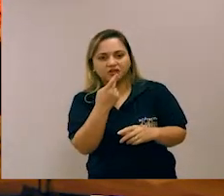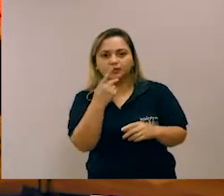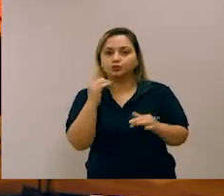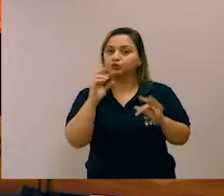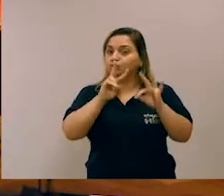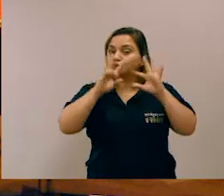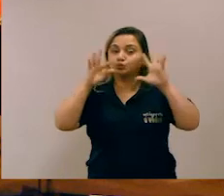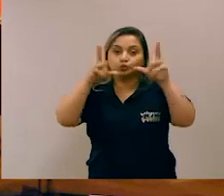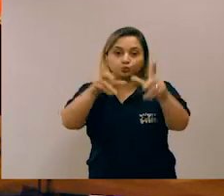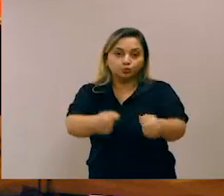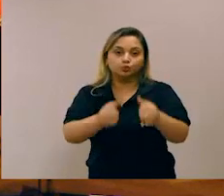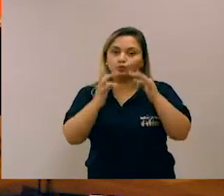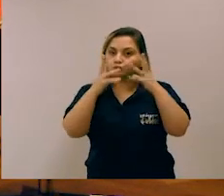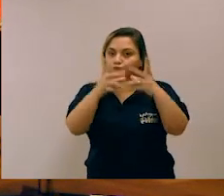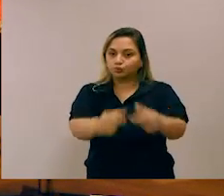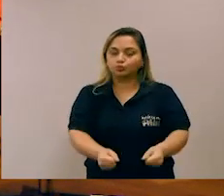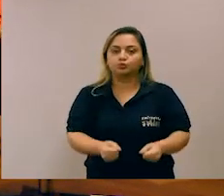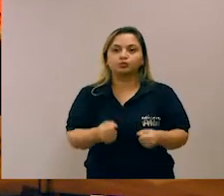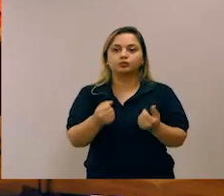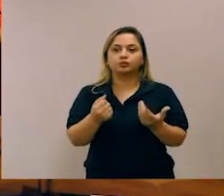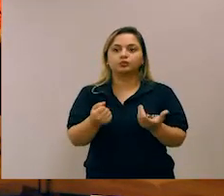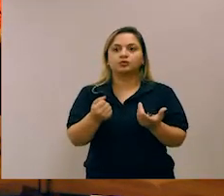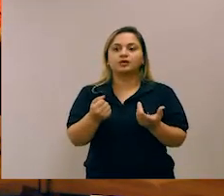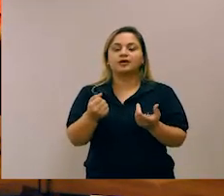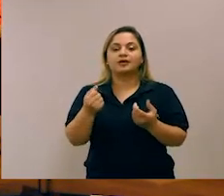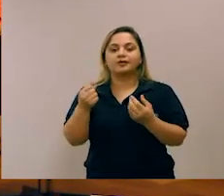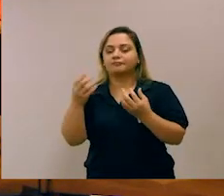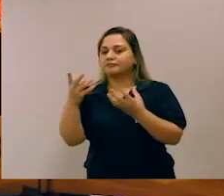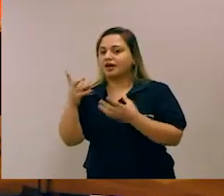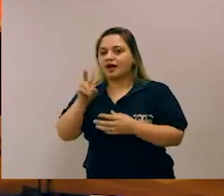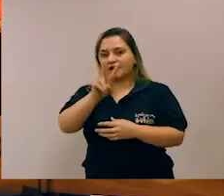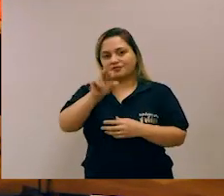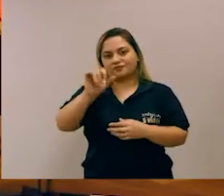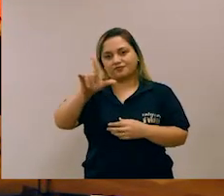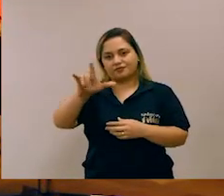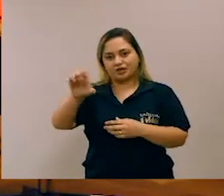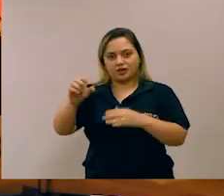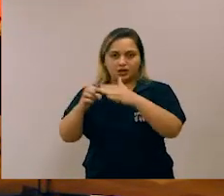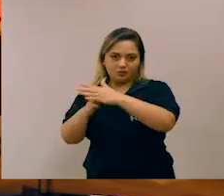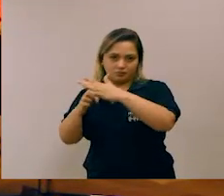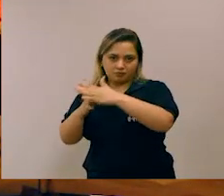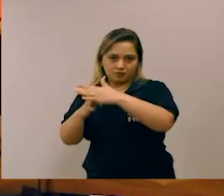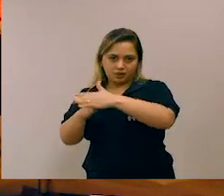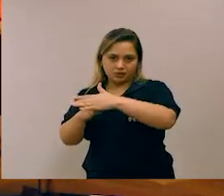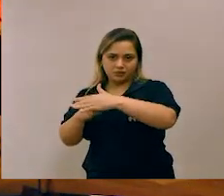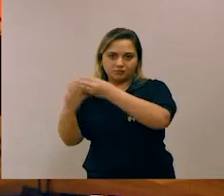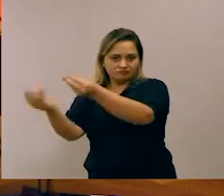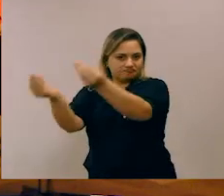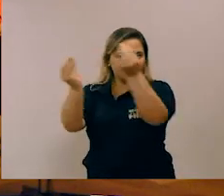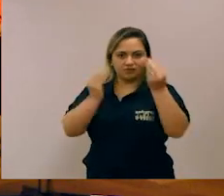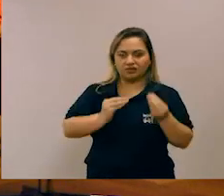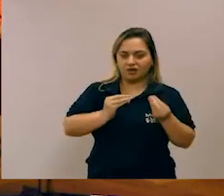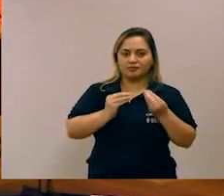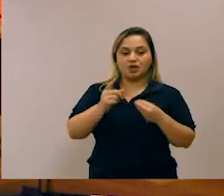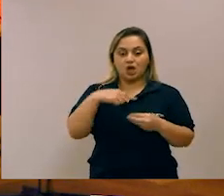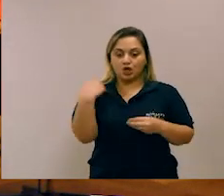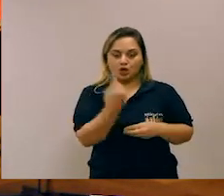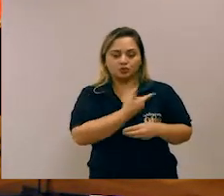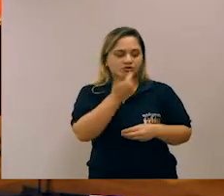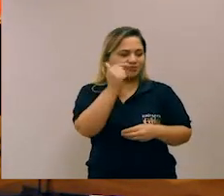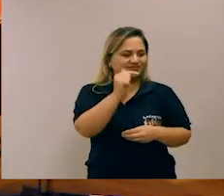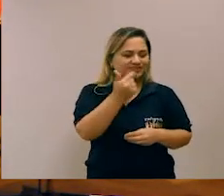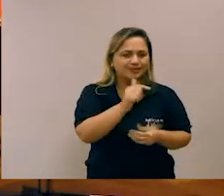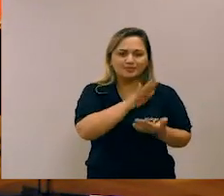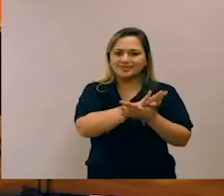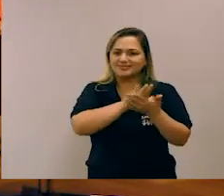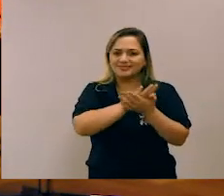everything that we need, and I have been following this up closely since January. Everything we need, Vale provides. So